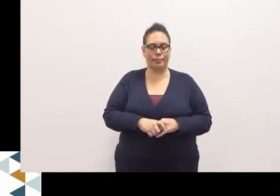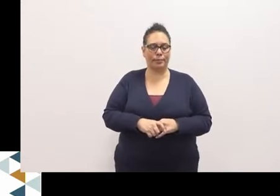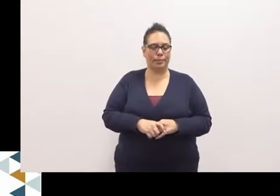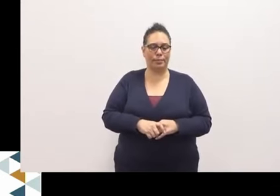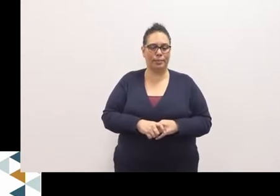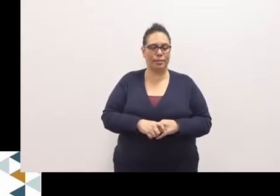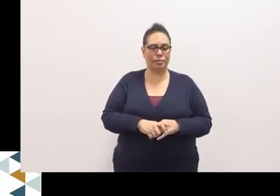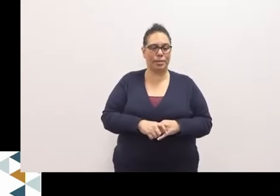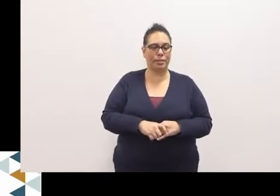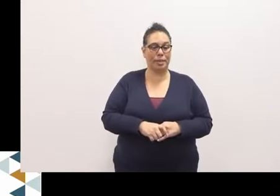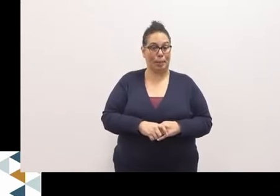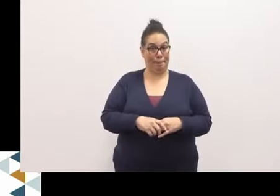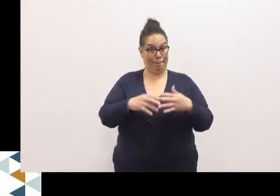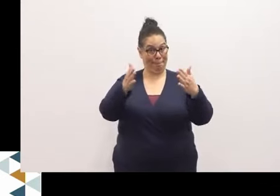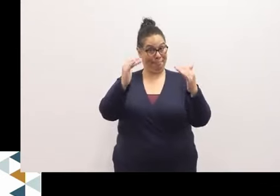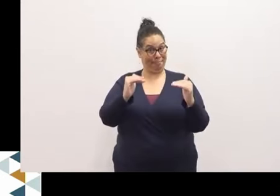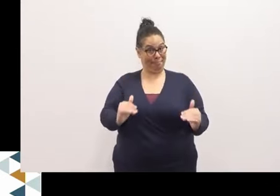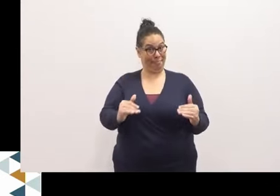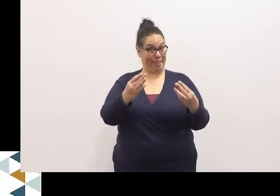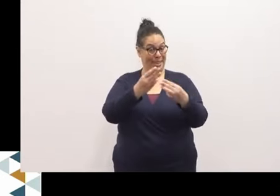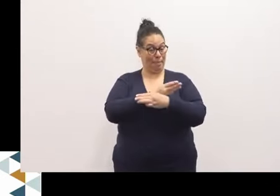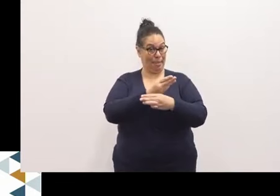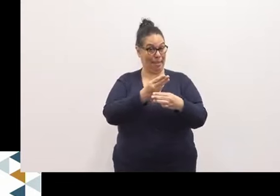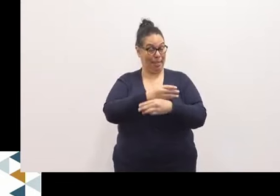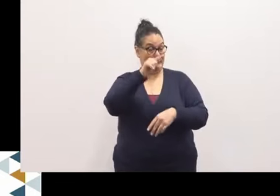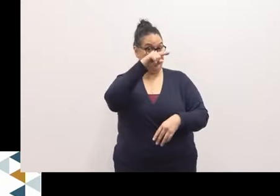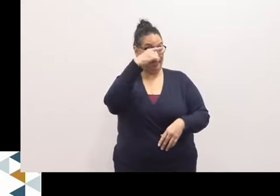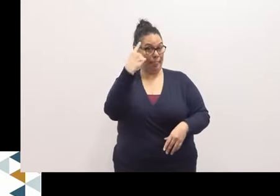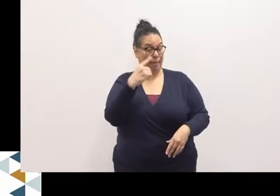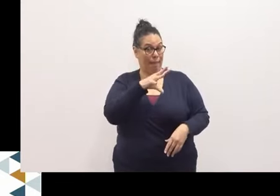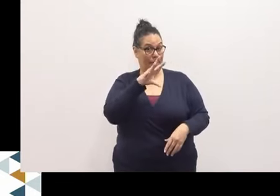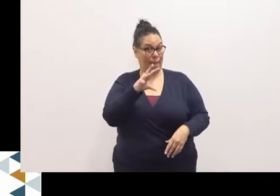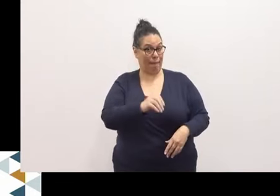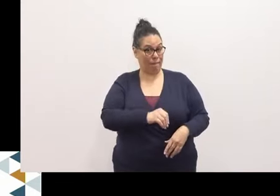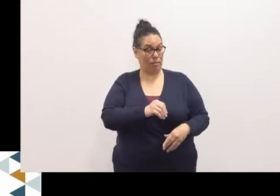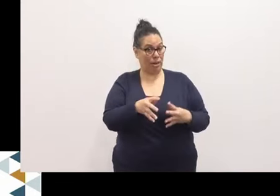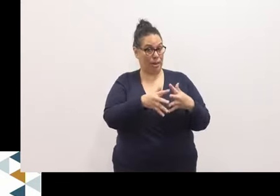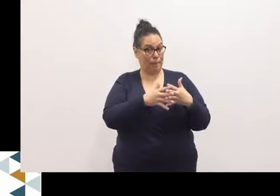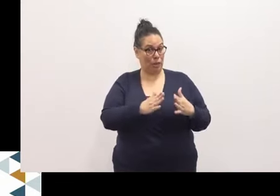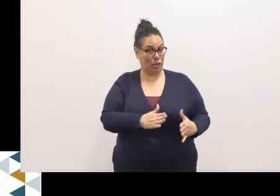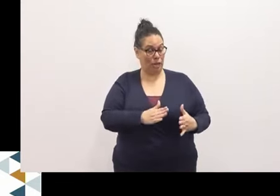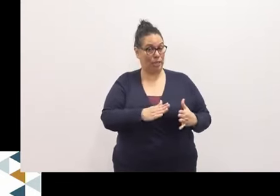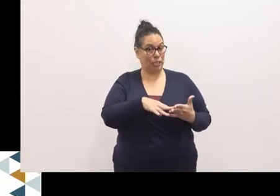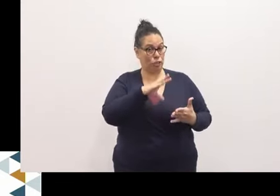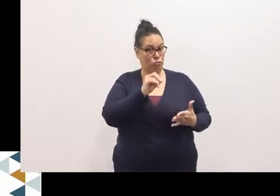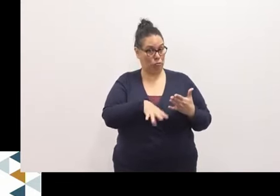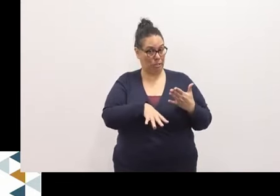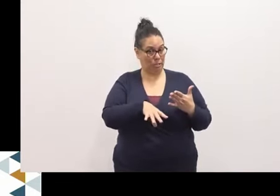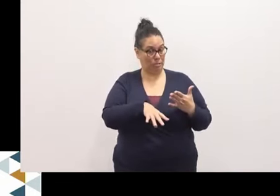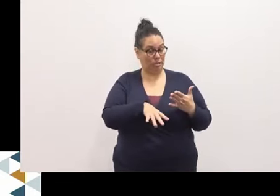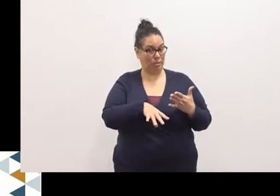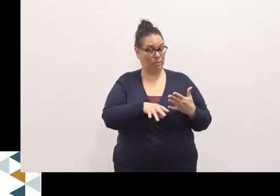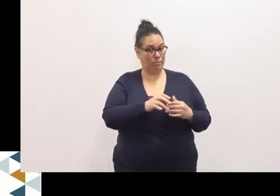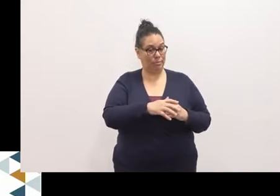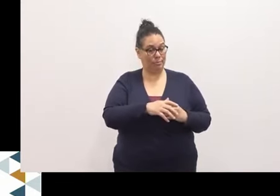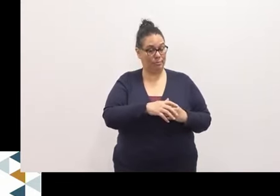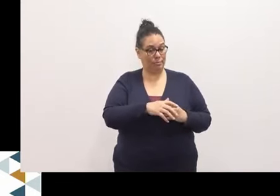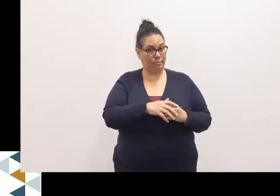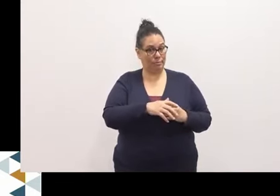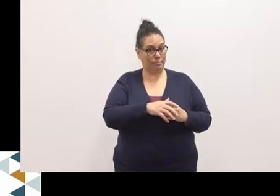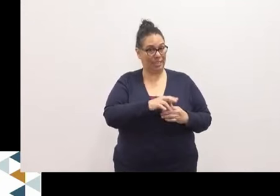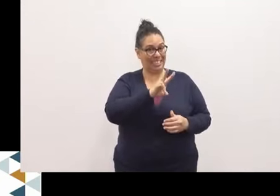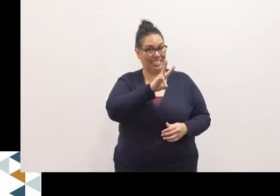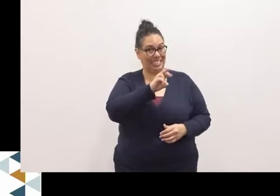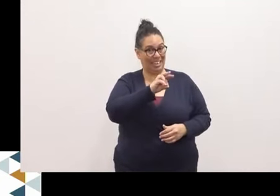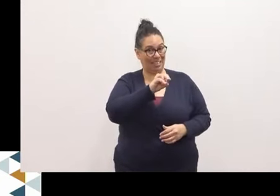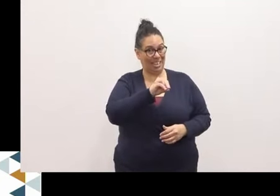When we look at math, our Black African American students, 70% of our Black African American students received